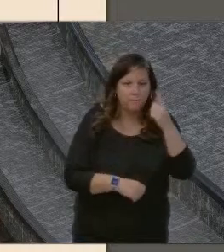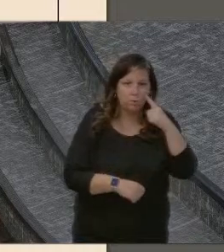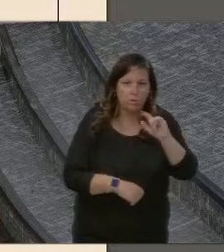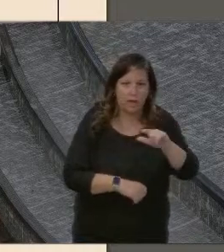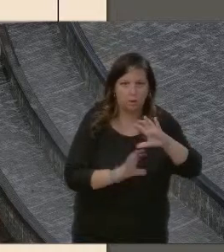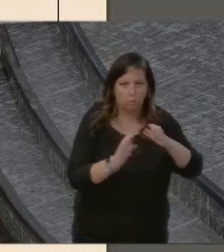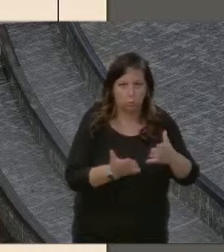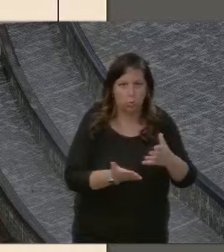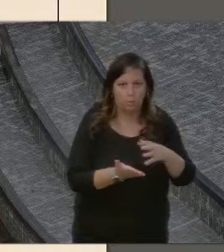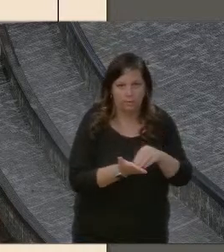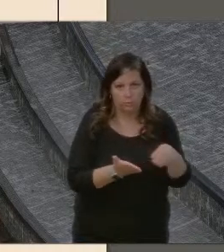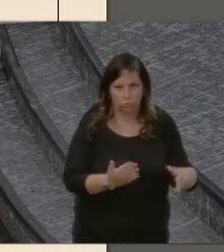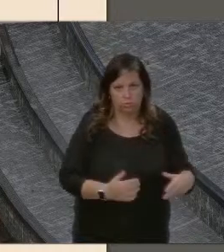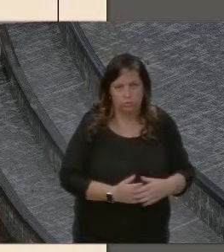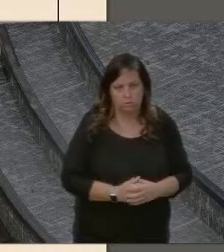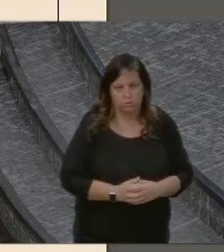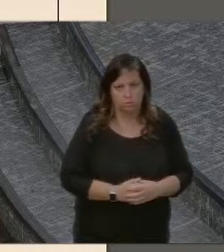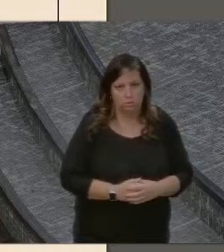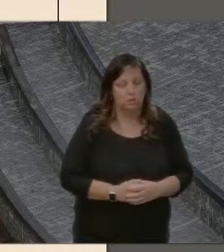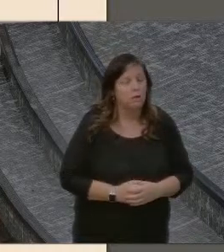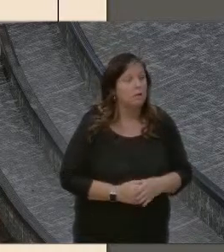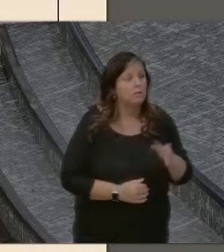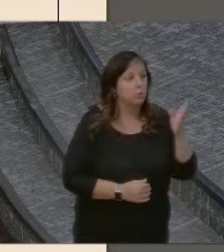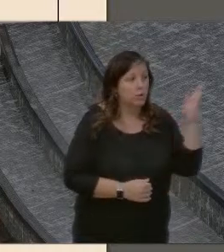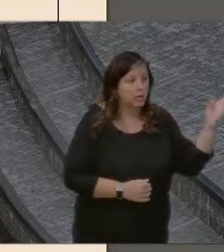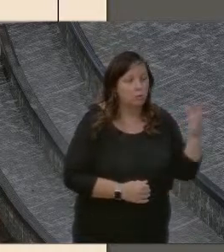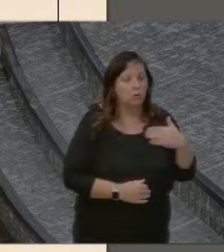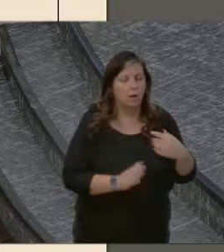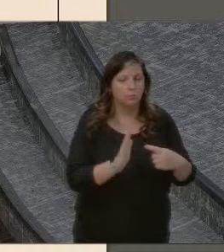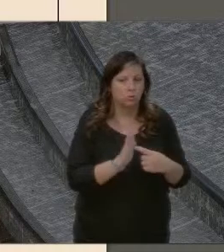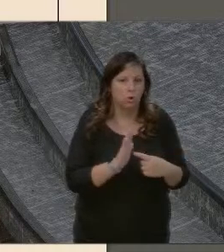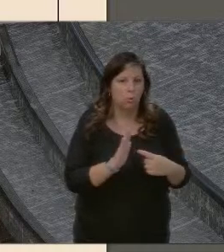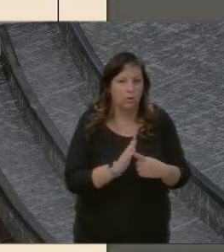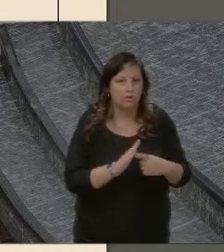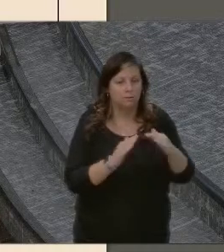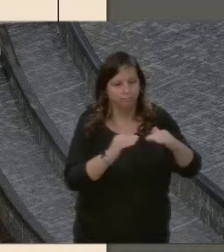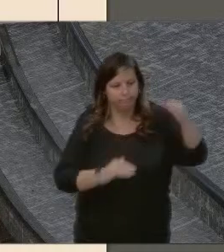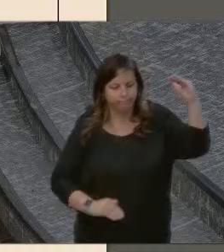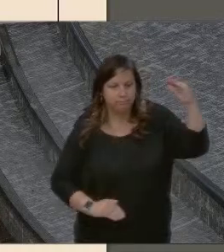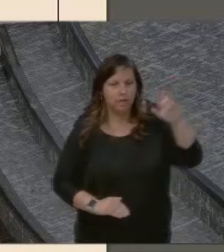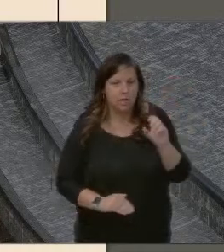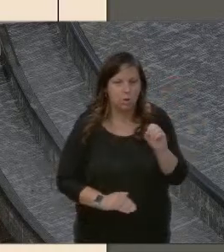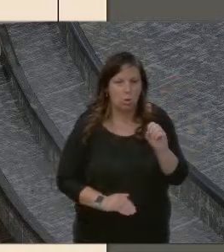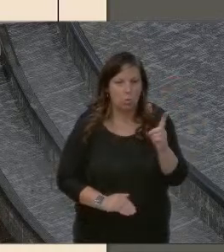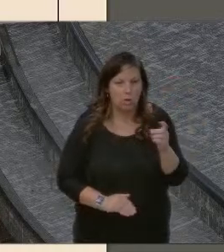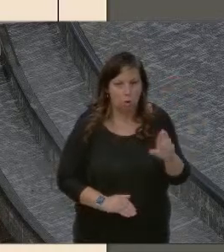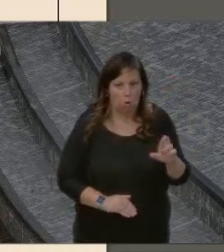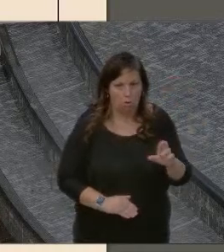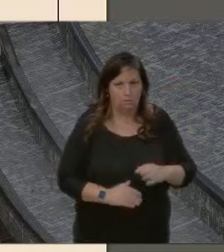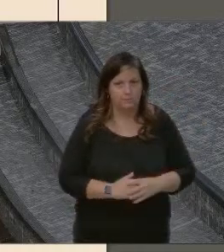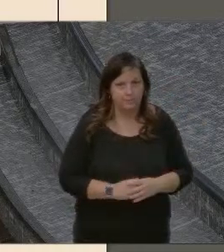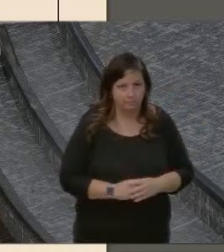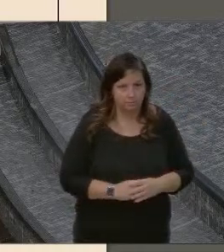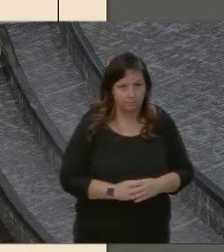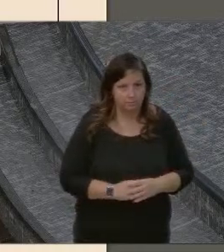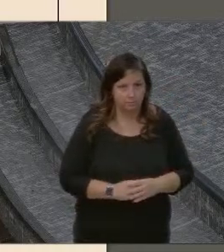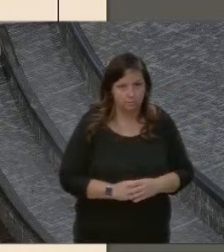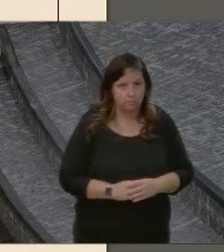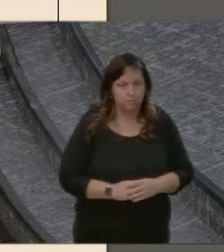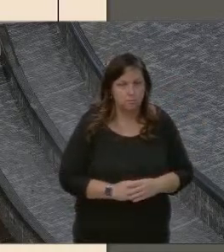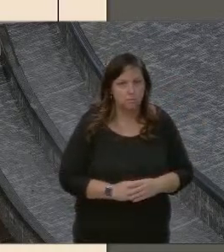am showing the disparities in ODRs. The key takeaway here is even though we